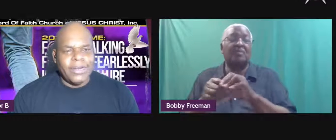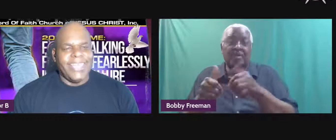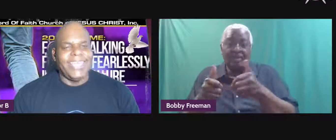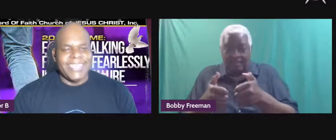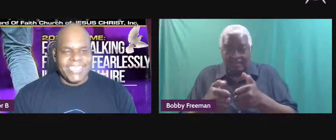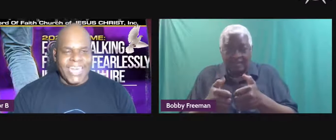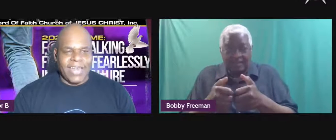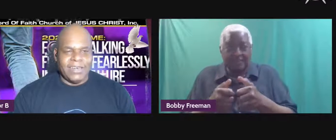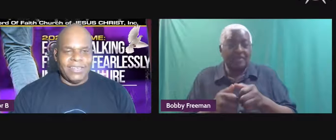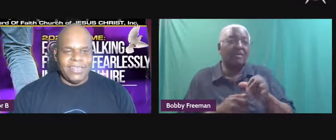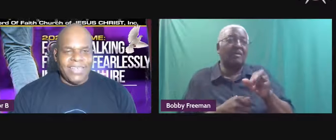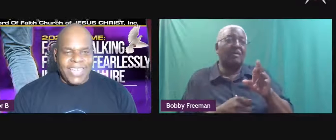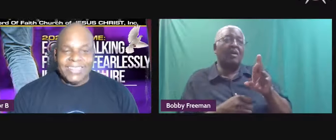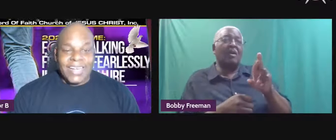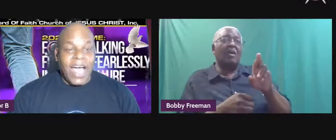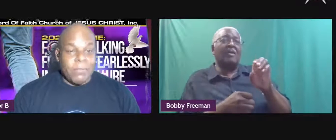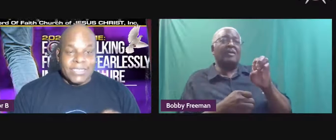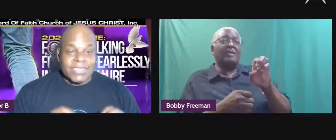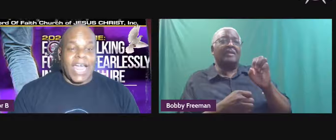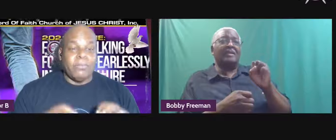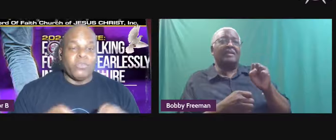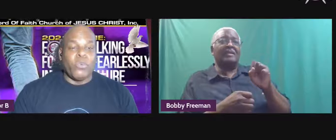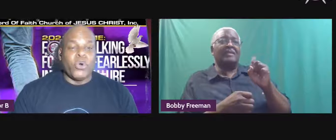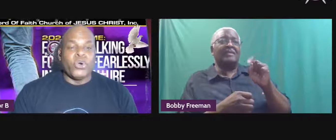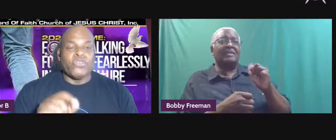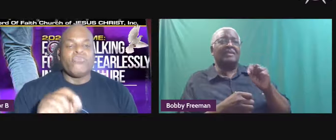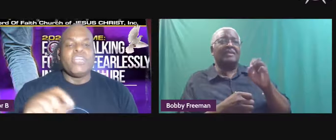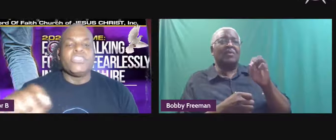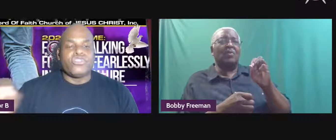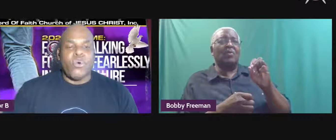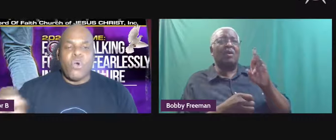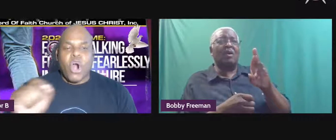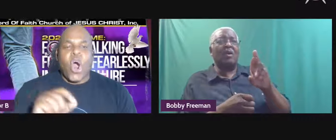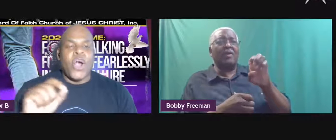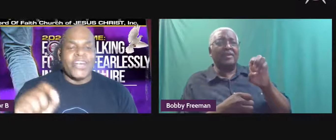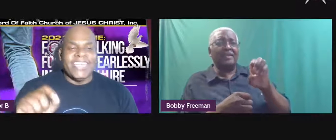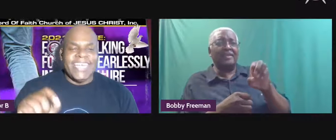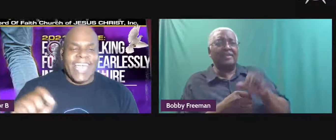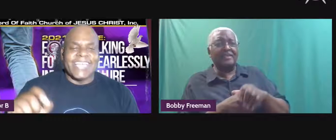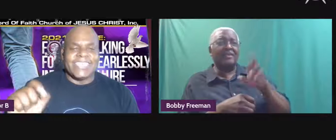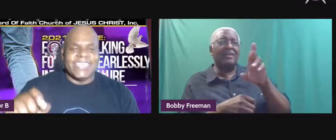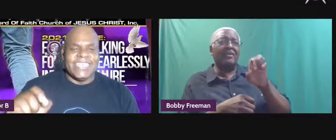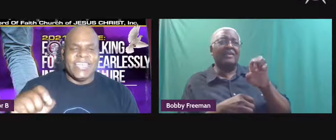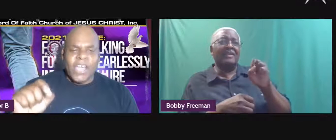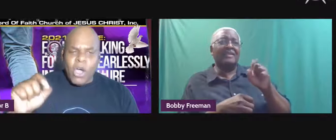restore in the chat. In the comments, type the word restore,